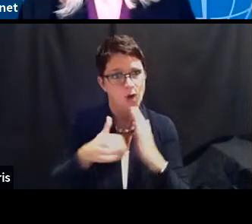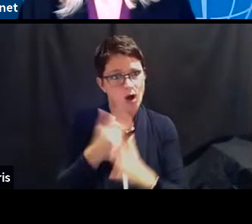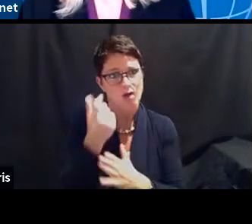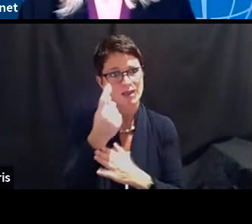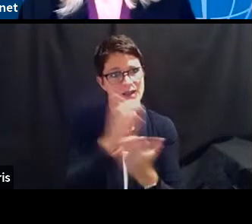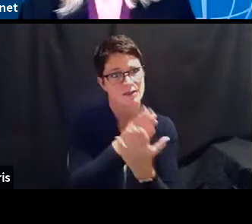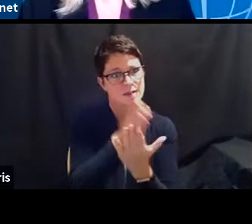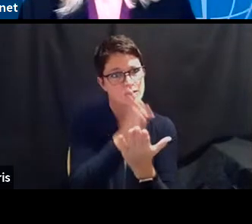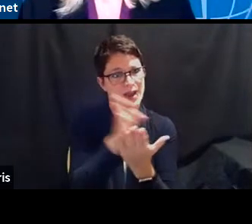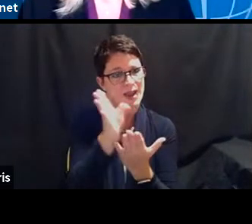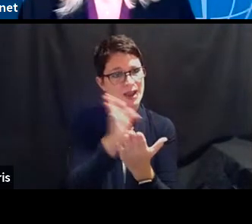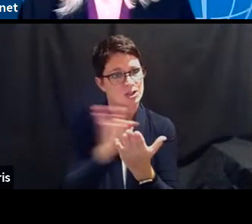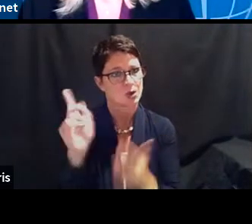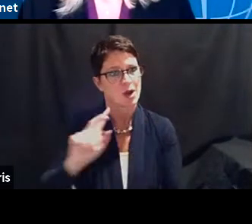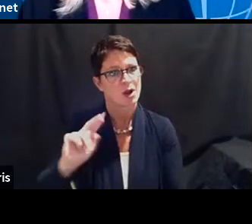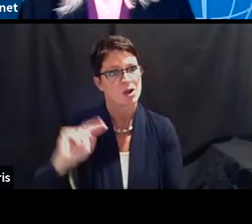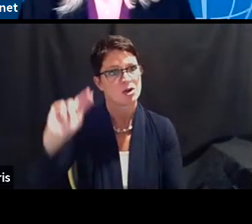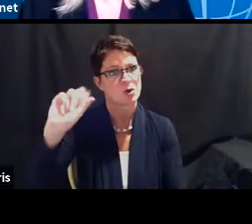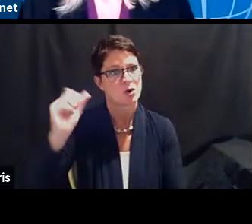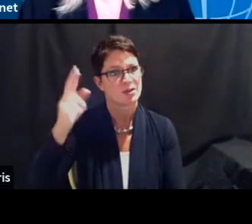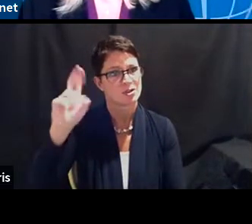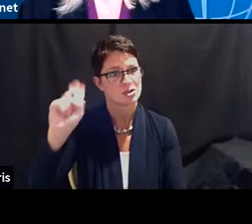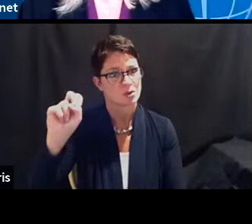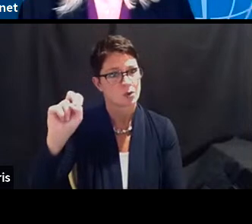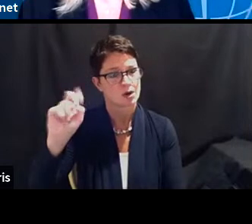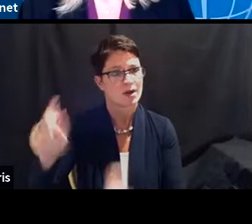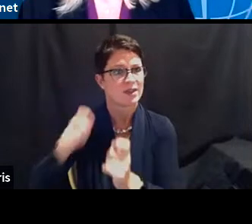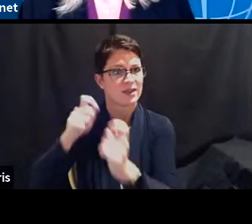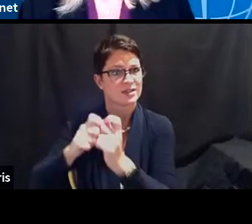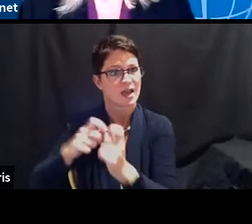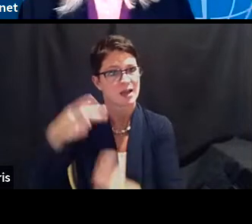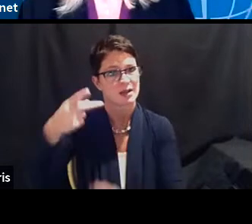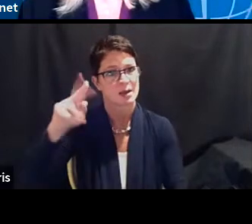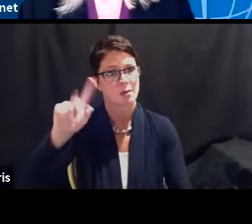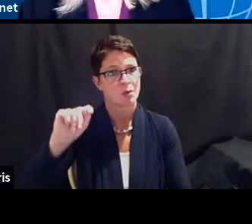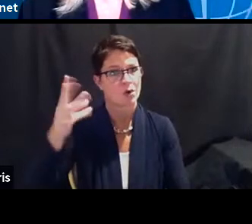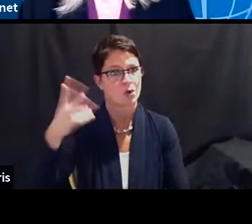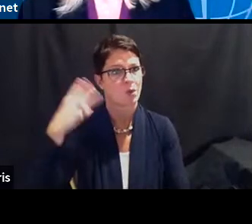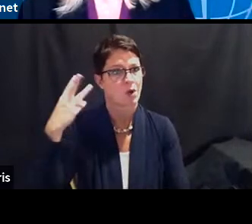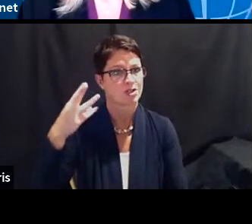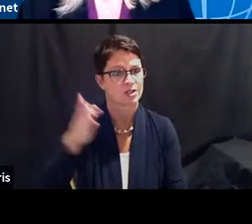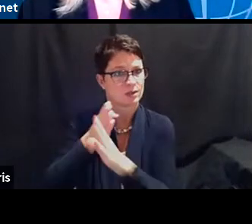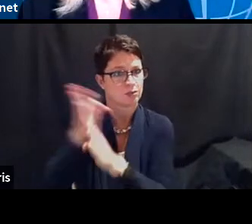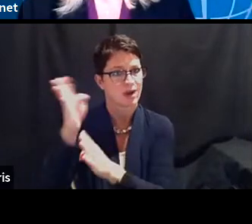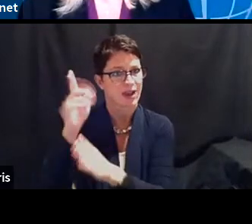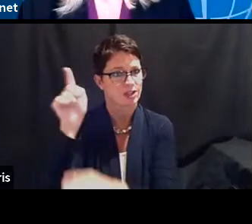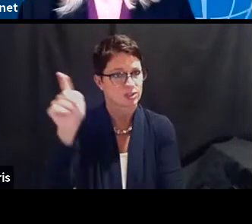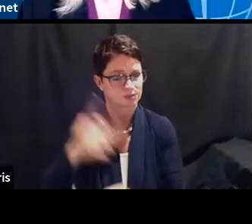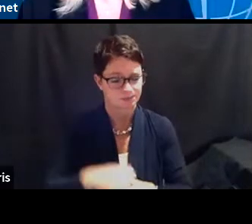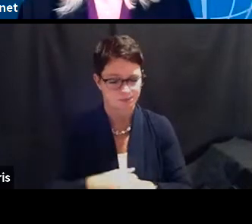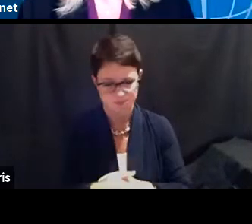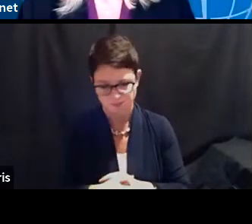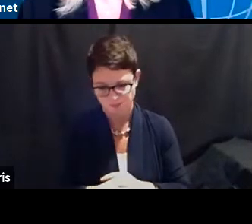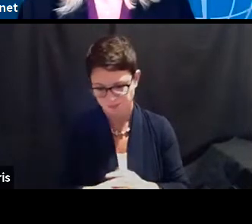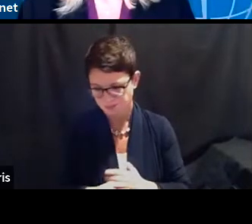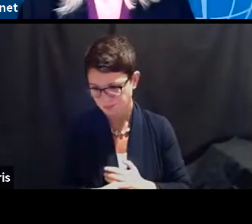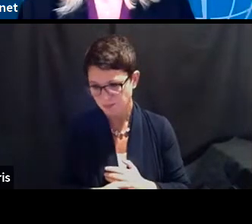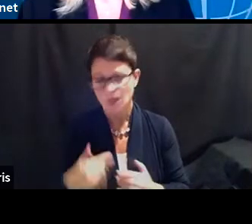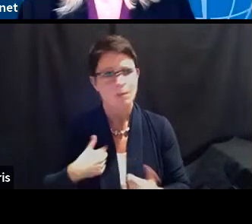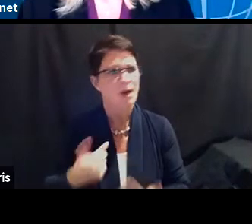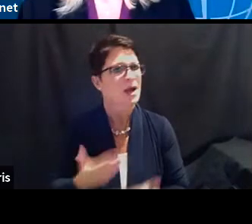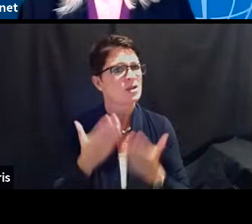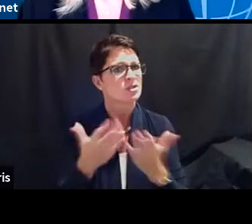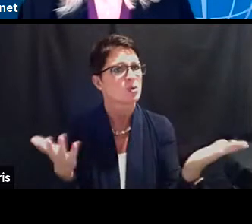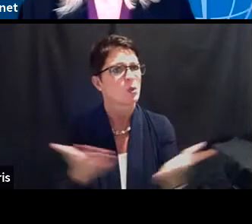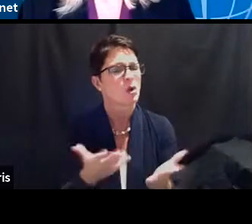That is on the North Shore, to be exact, the Port Washington branch. My suggestion is, why